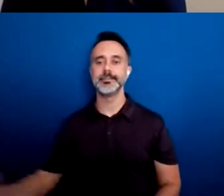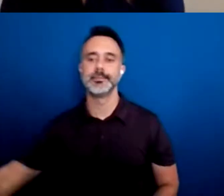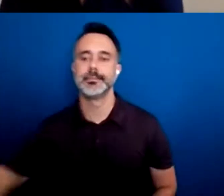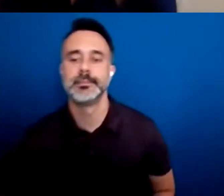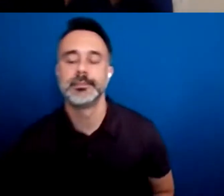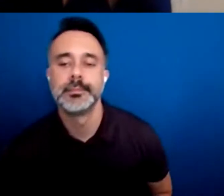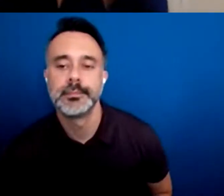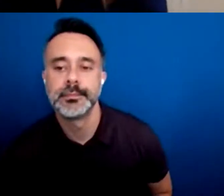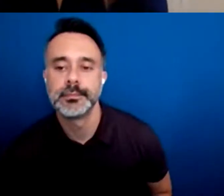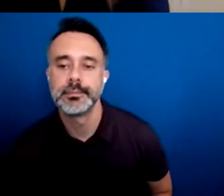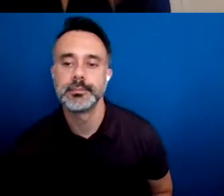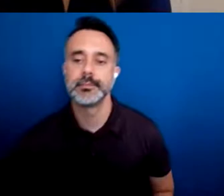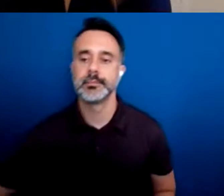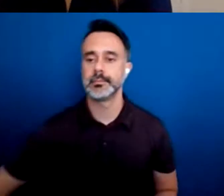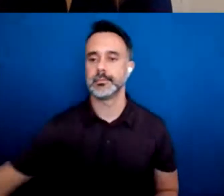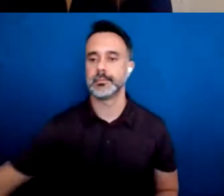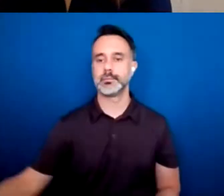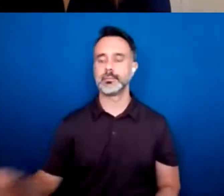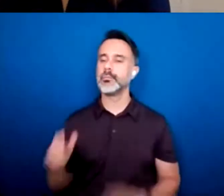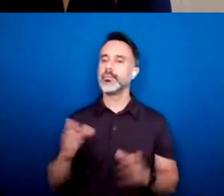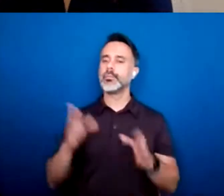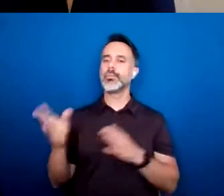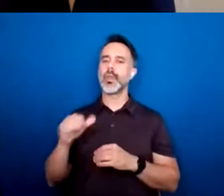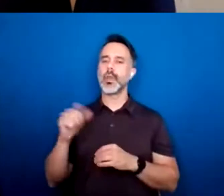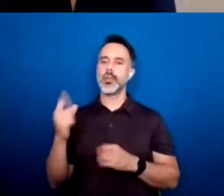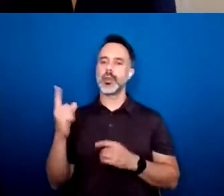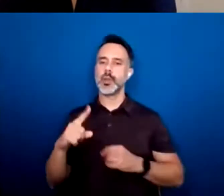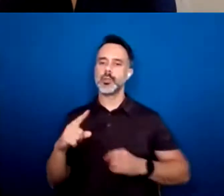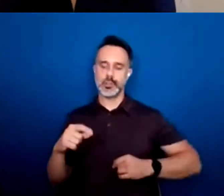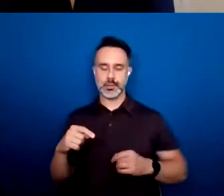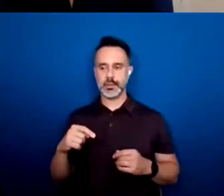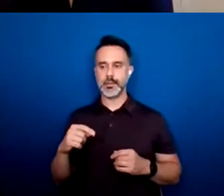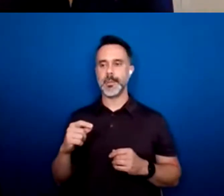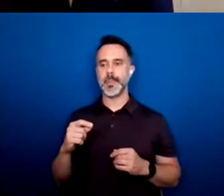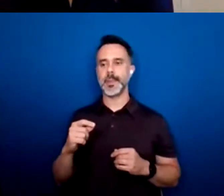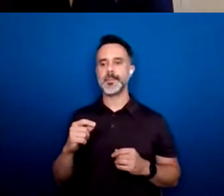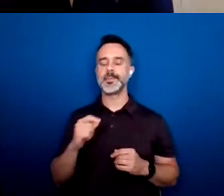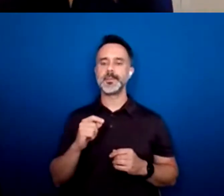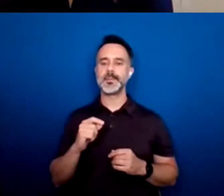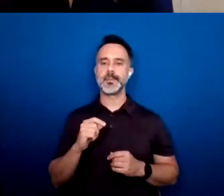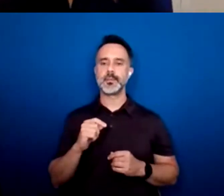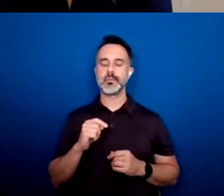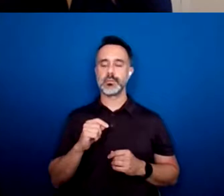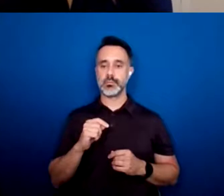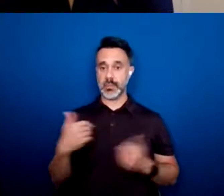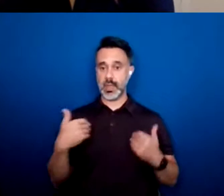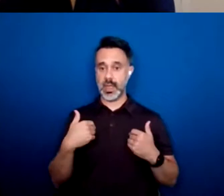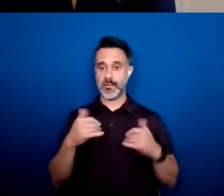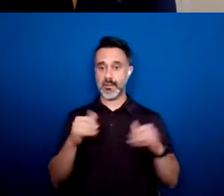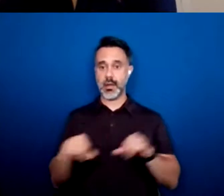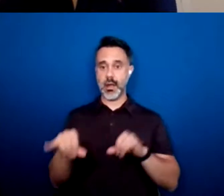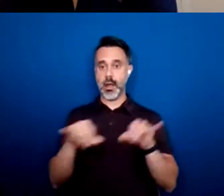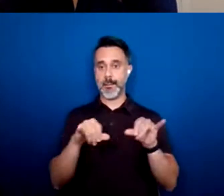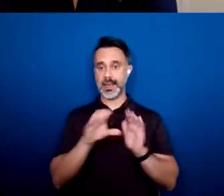Another question is, I'm going to rephrase this. Are there common characteristics